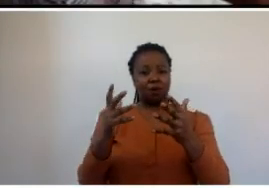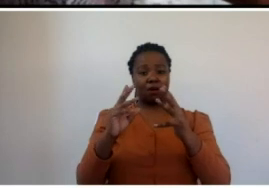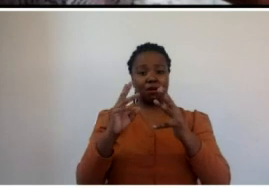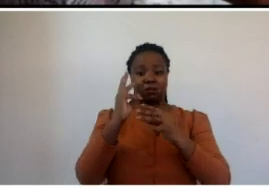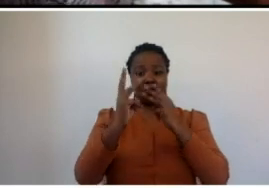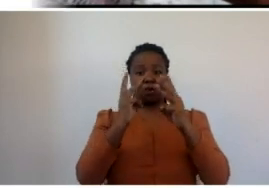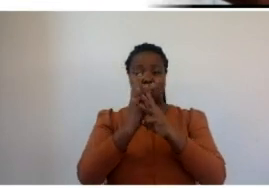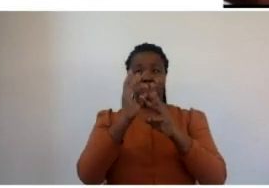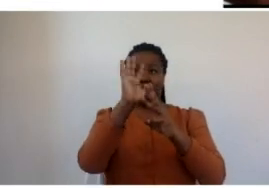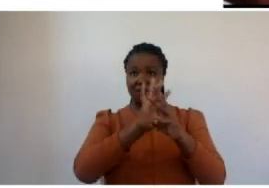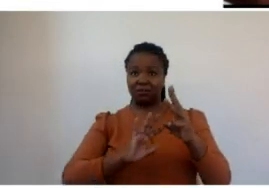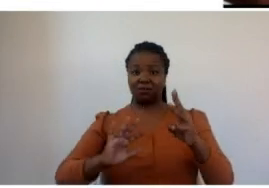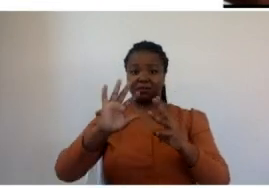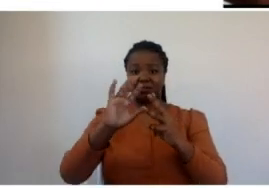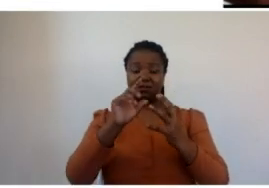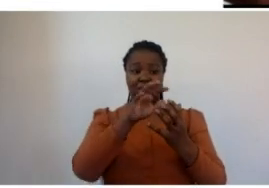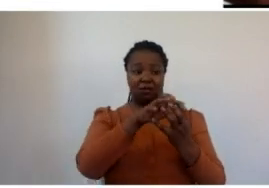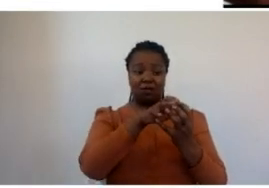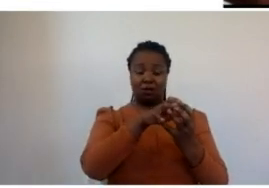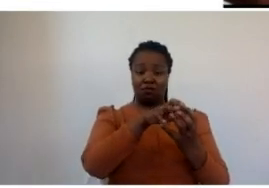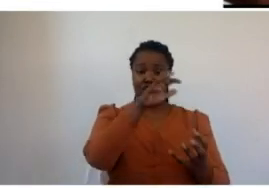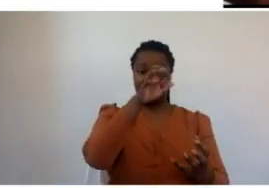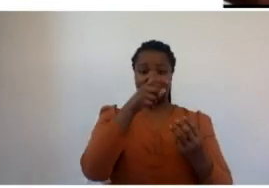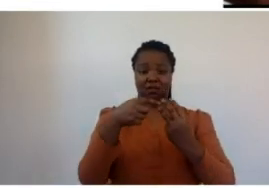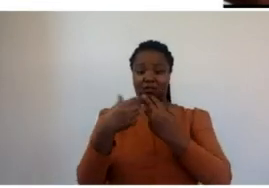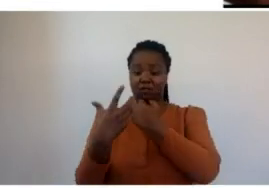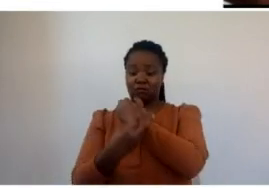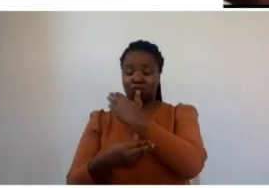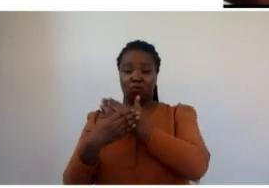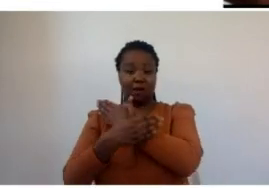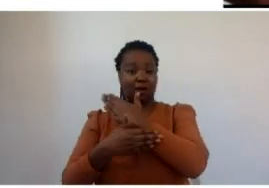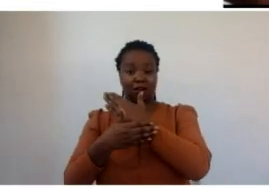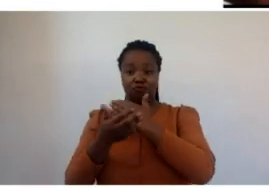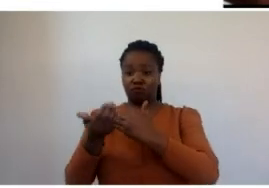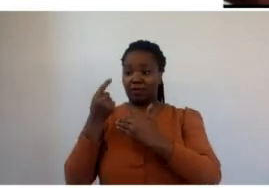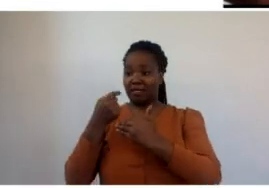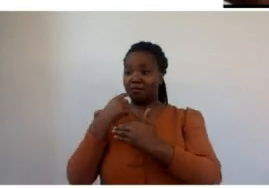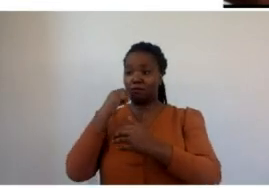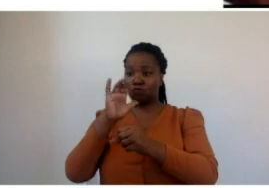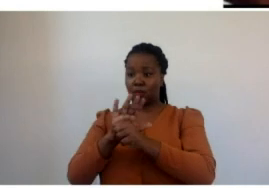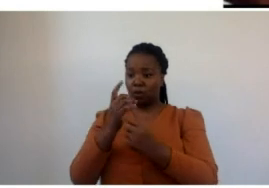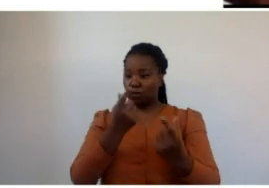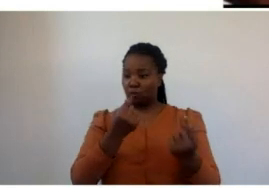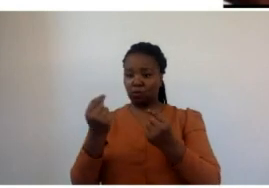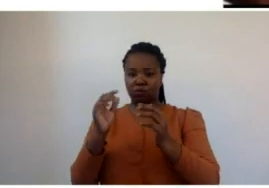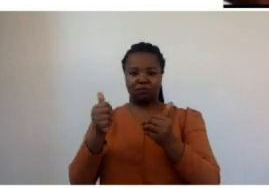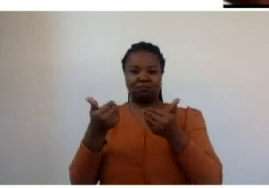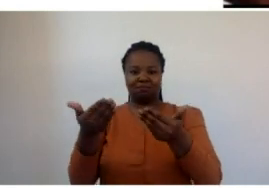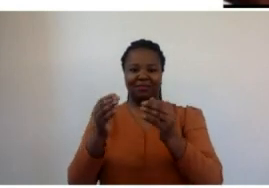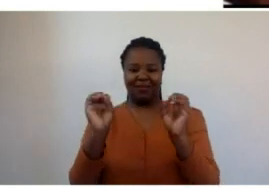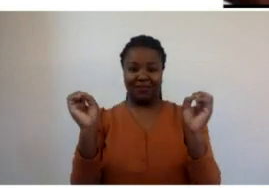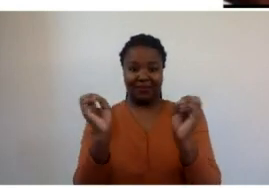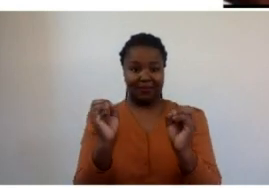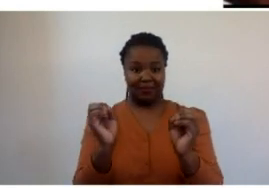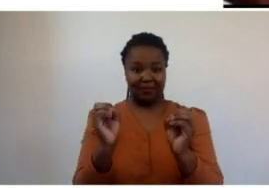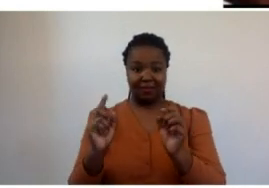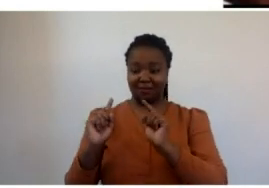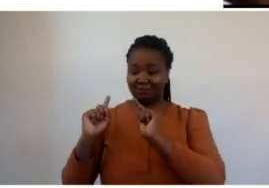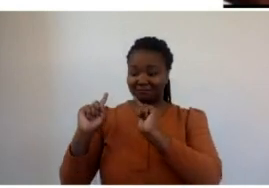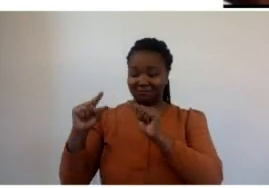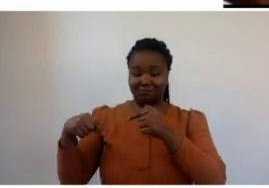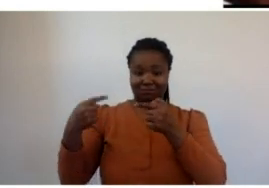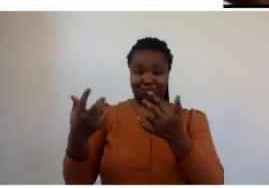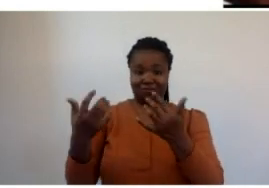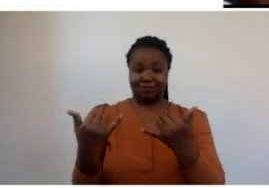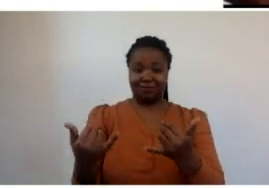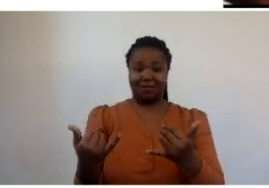countries have not been delivering on the promises made to the world's youngest children. Until now, there isn't a single donor who's reached the